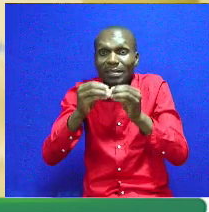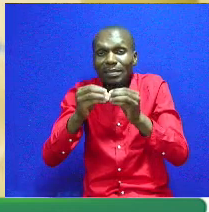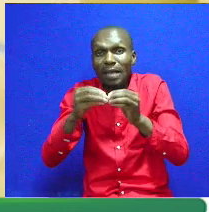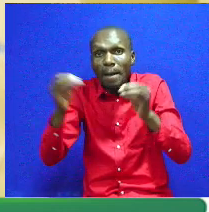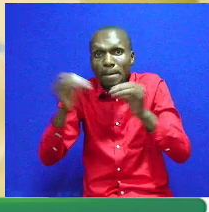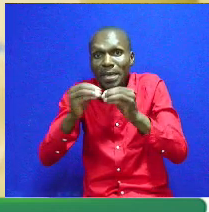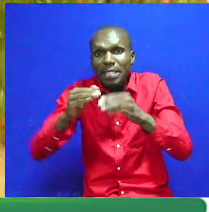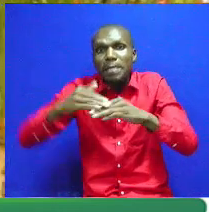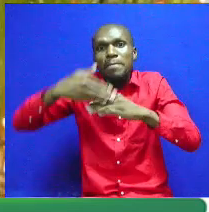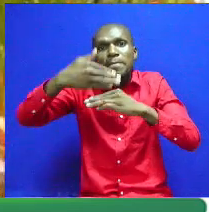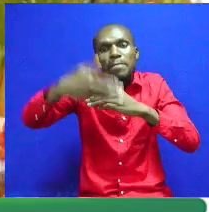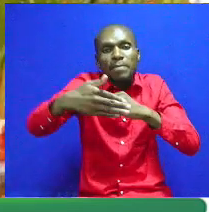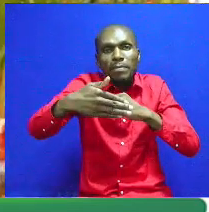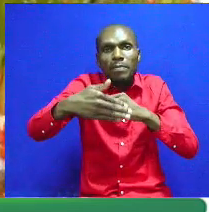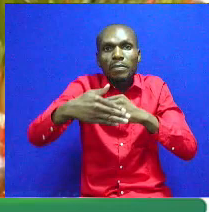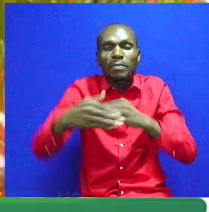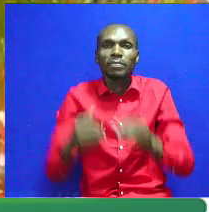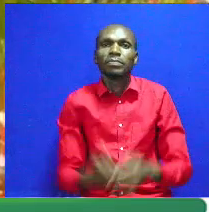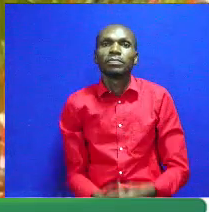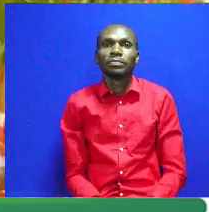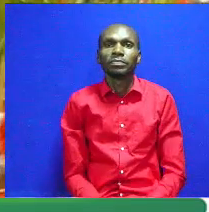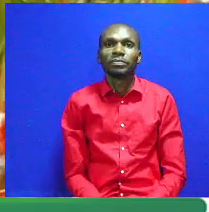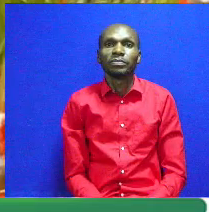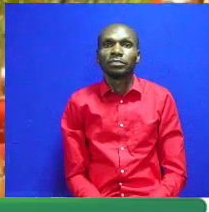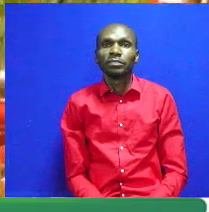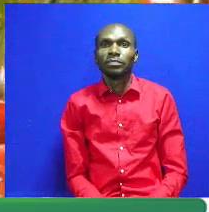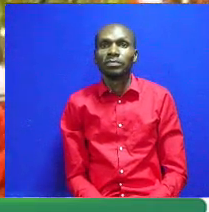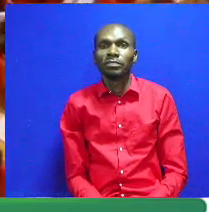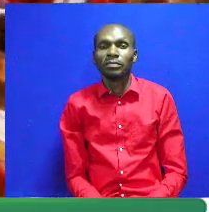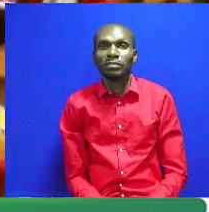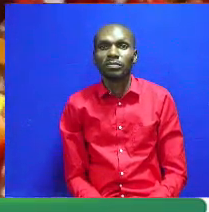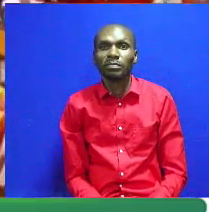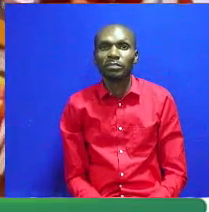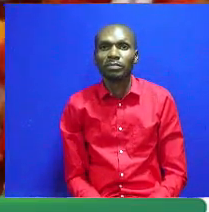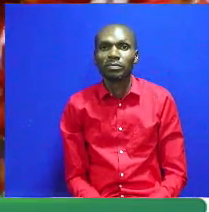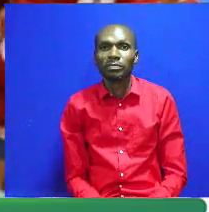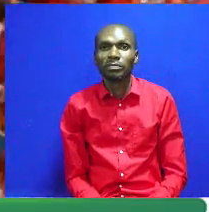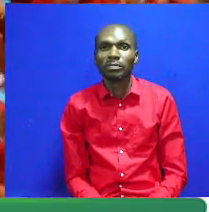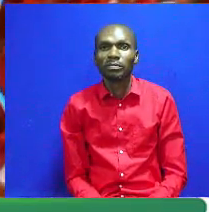let us reach beyond the sky. Yengo reporter ya Ndizi TV kuruwase siku ya Sironga,